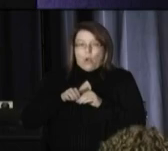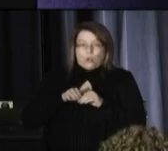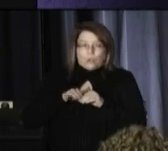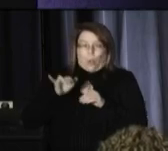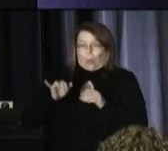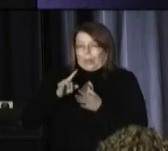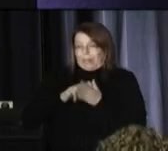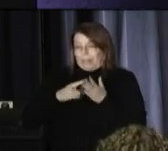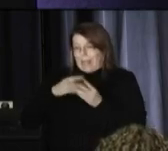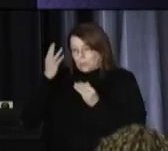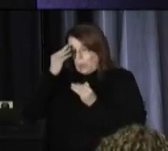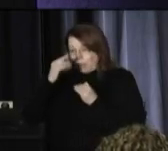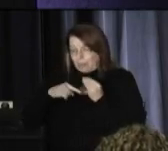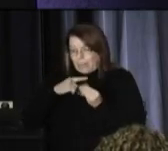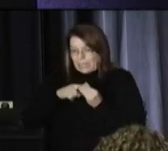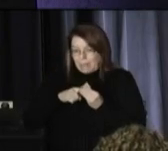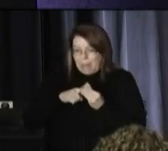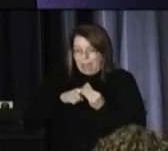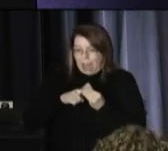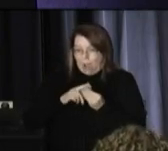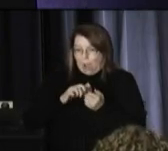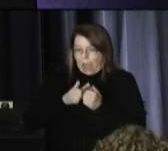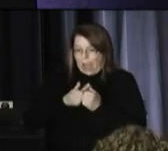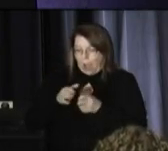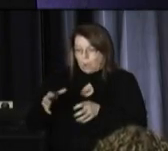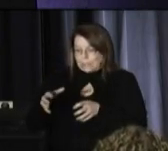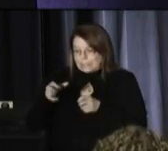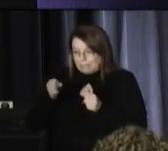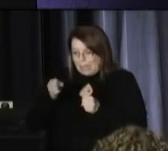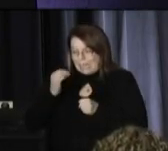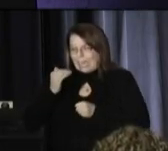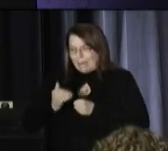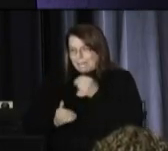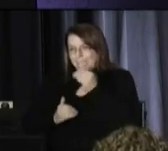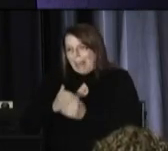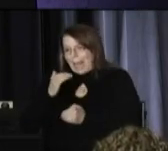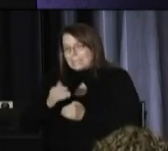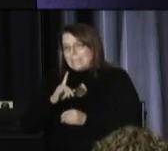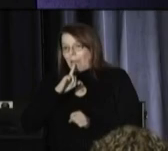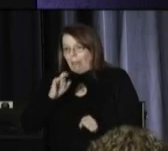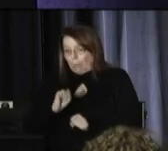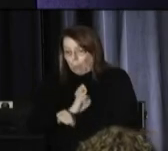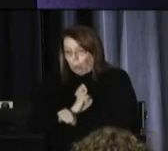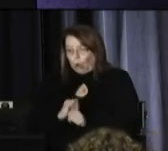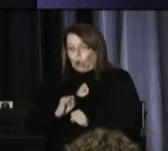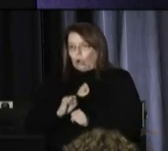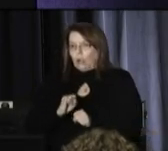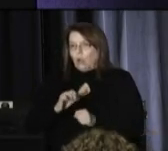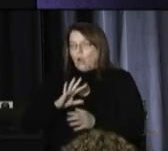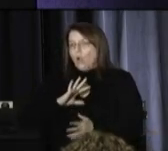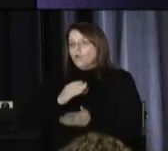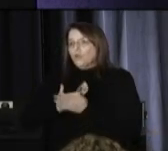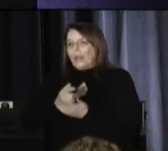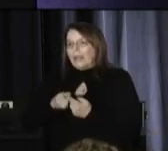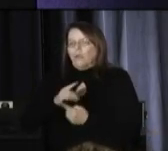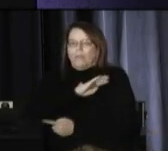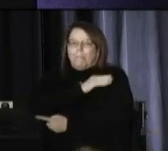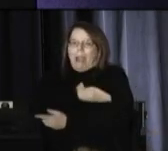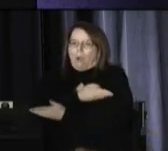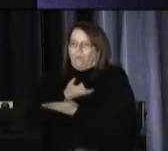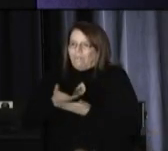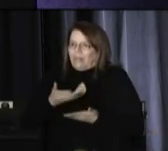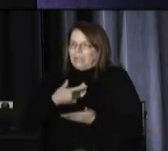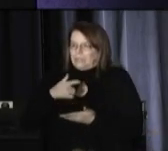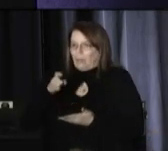thinking about like how pacing can work in order to get to the powerful things that we need,